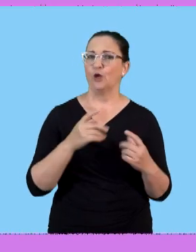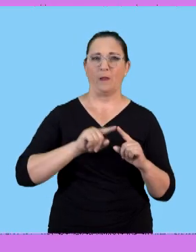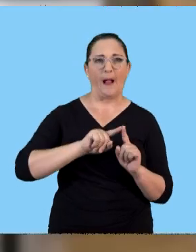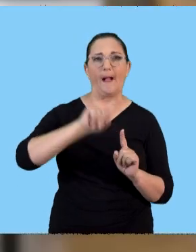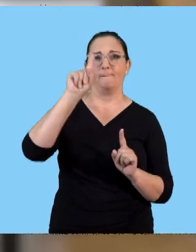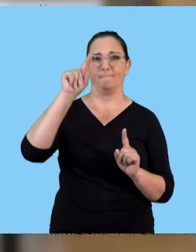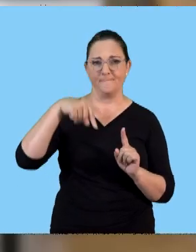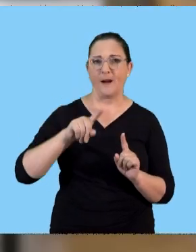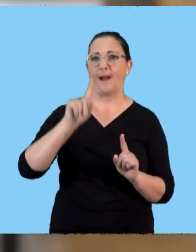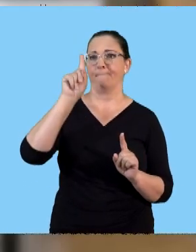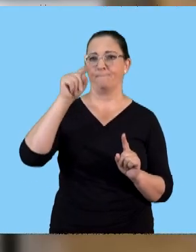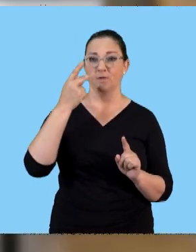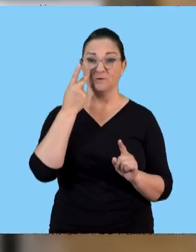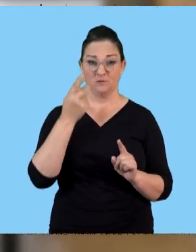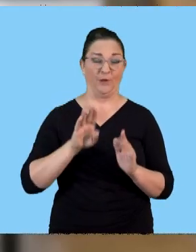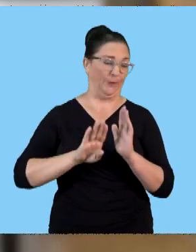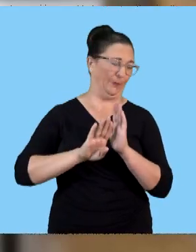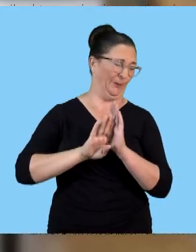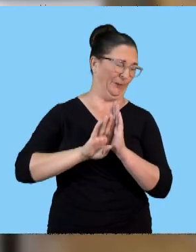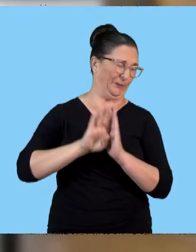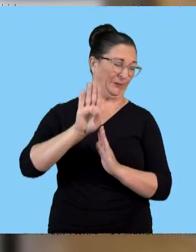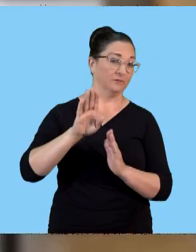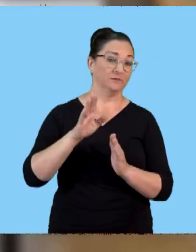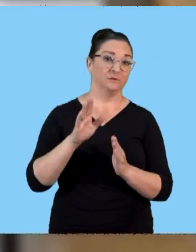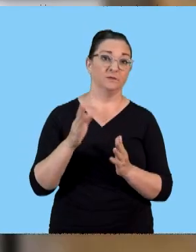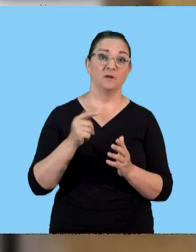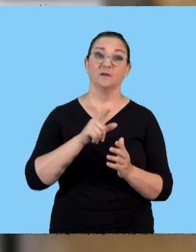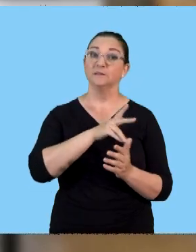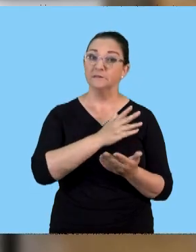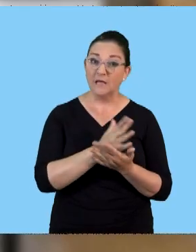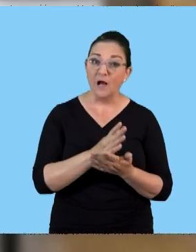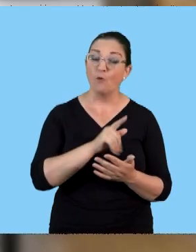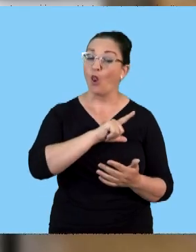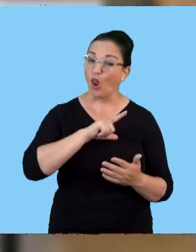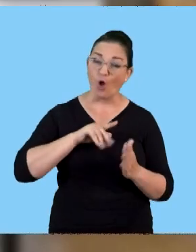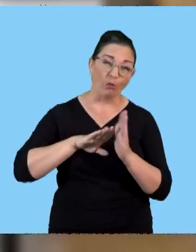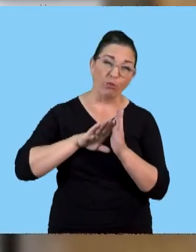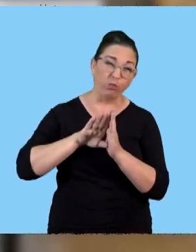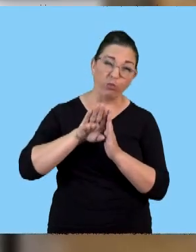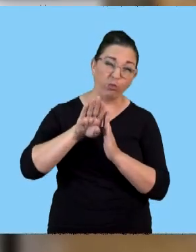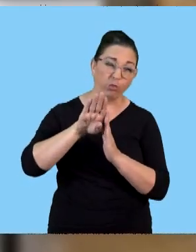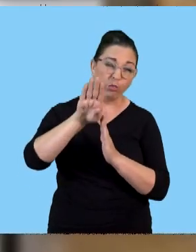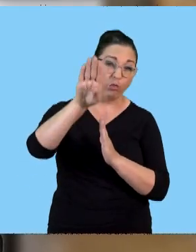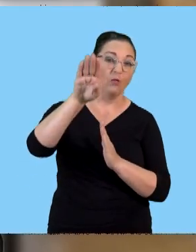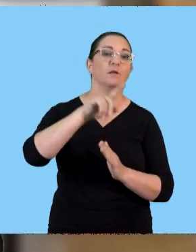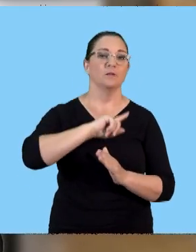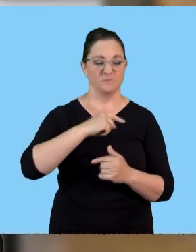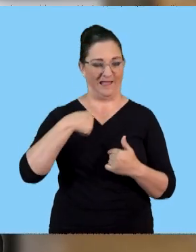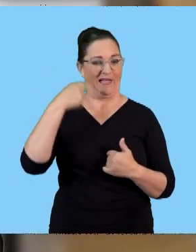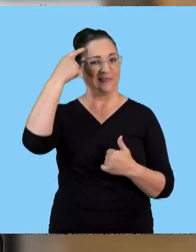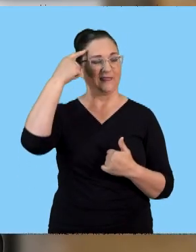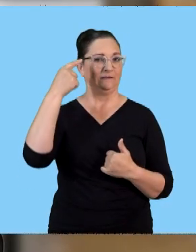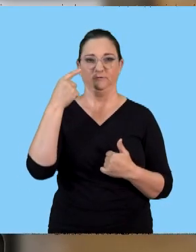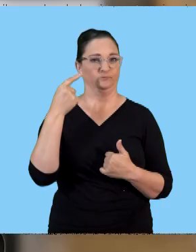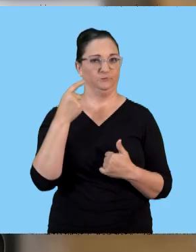we see, and we can see it's quite steep, and in some cases it's also a long uphill. All right, so that's in my opinion.